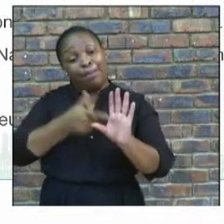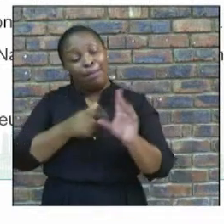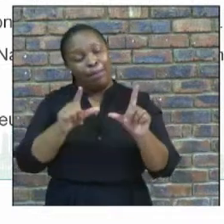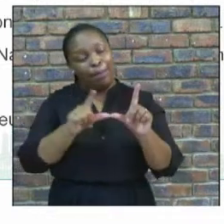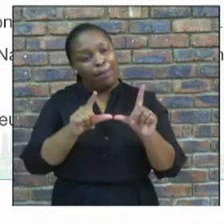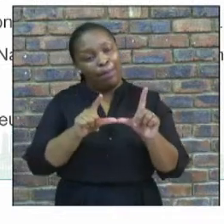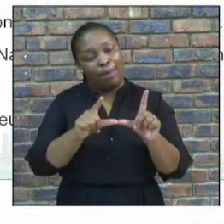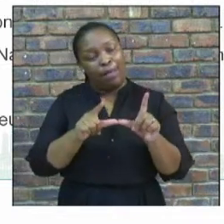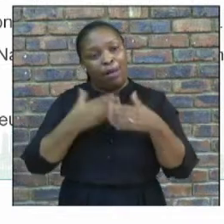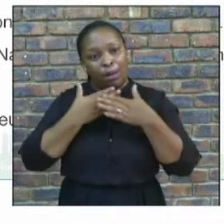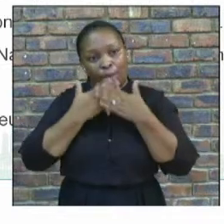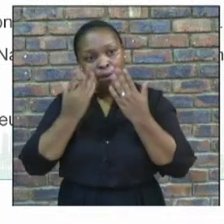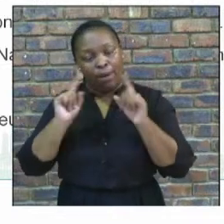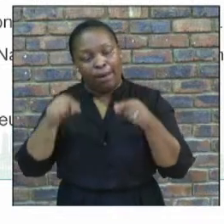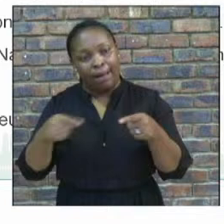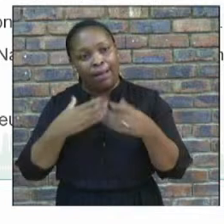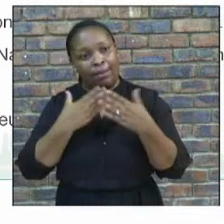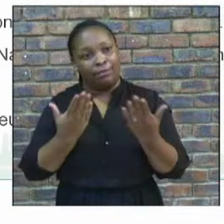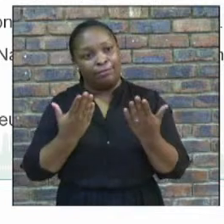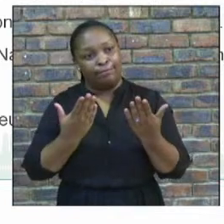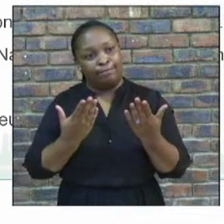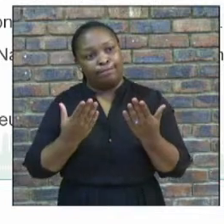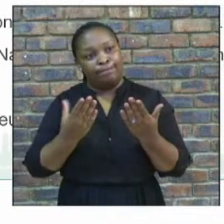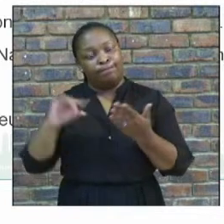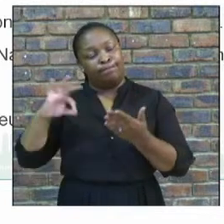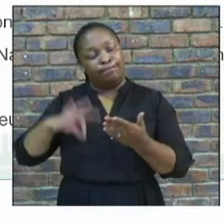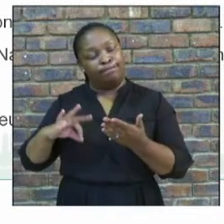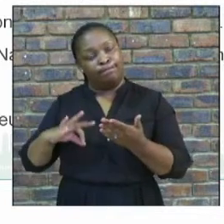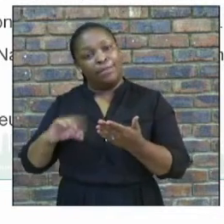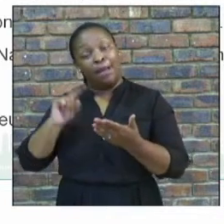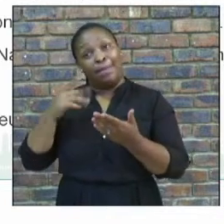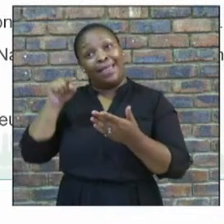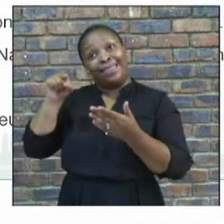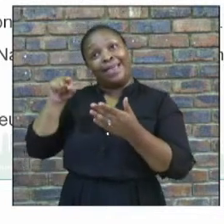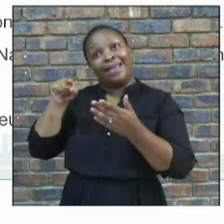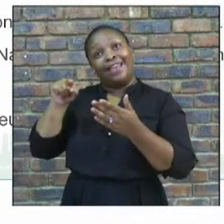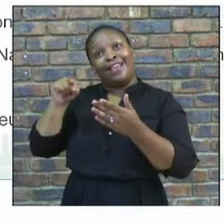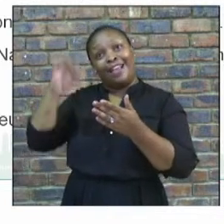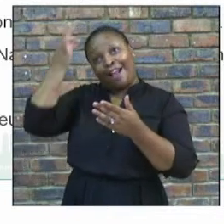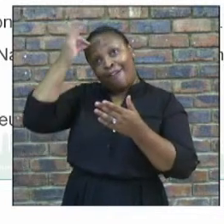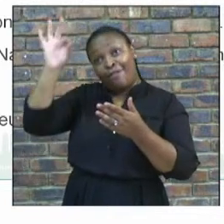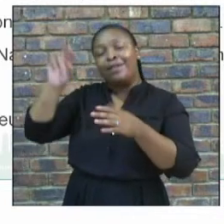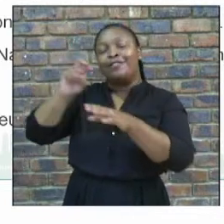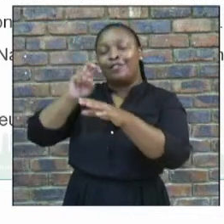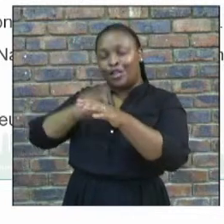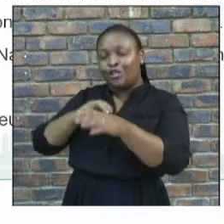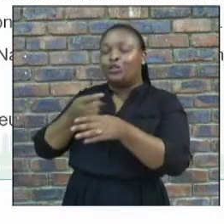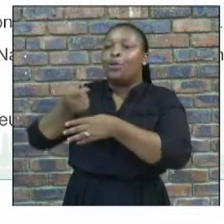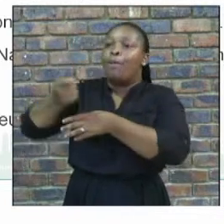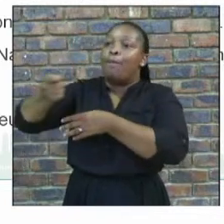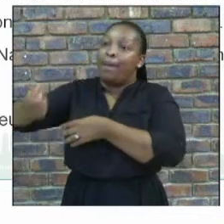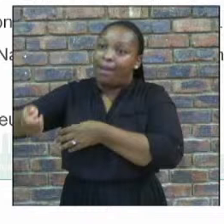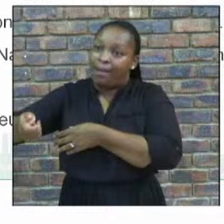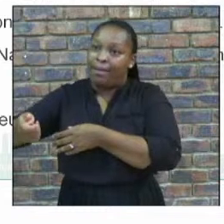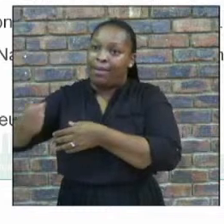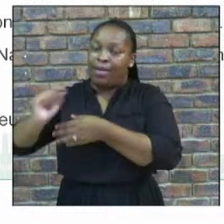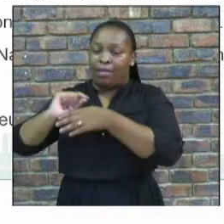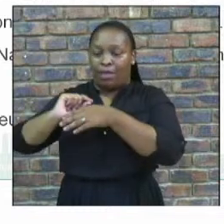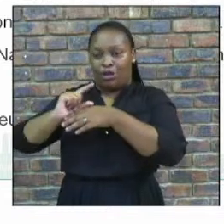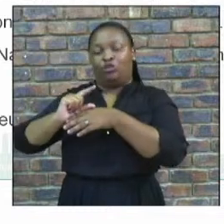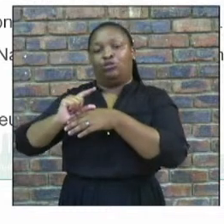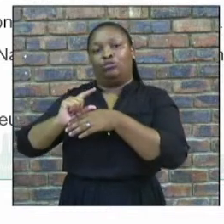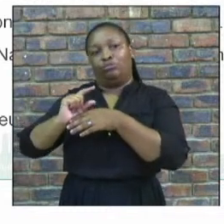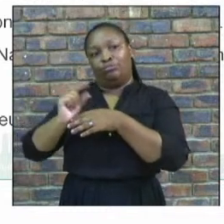production, then the state will be allowed to pay back that free carried interest in the petroleum